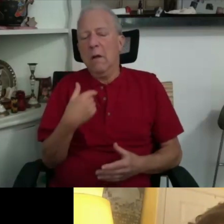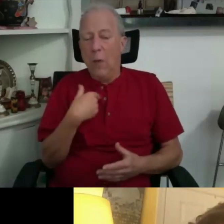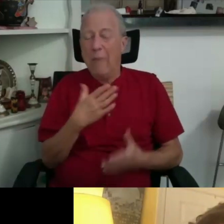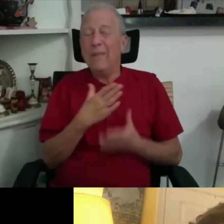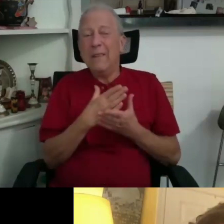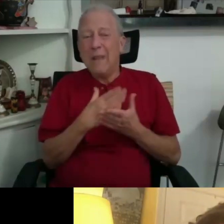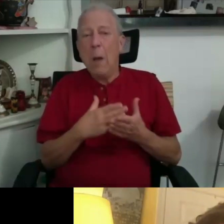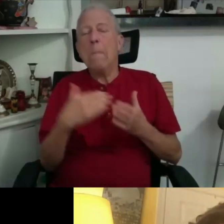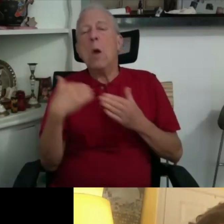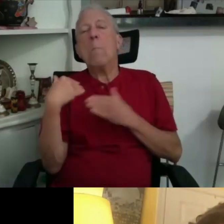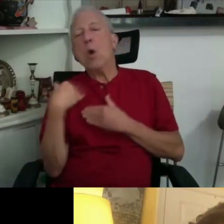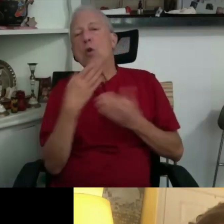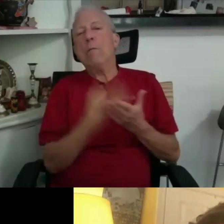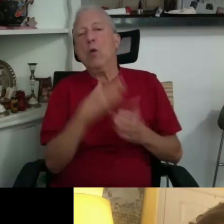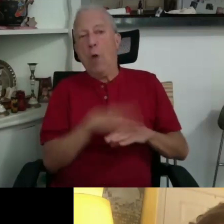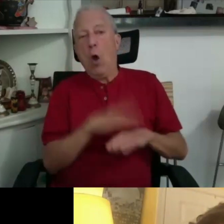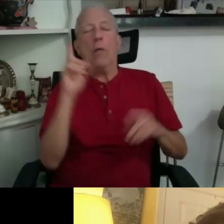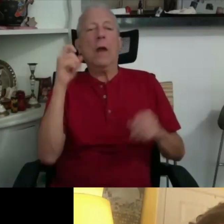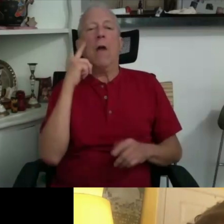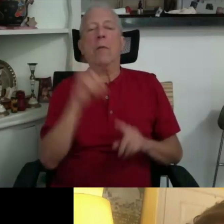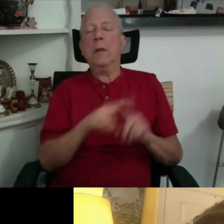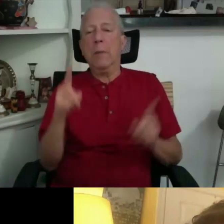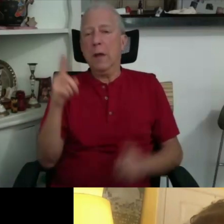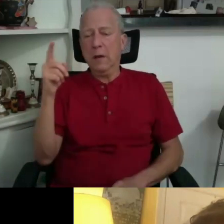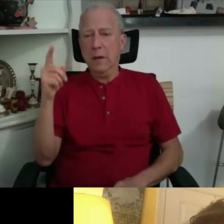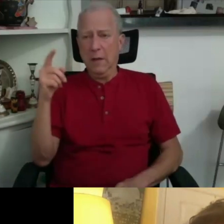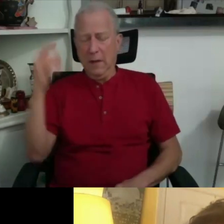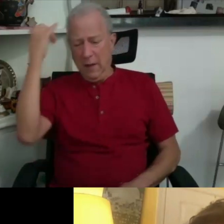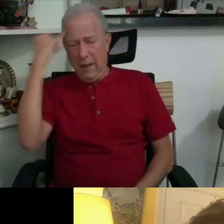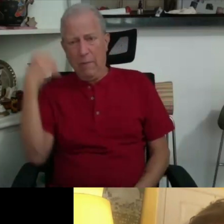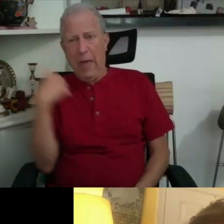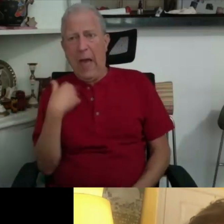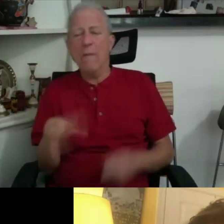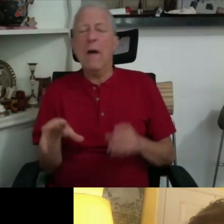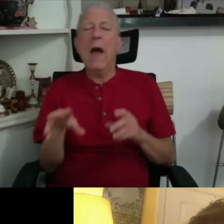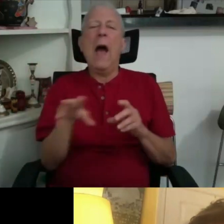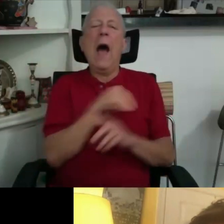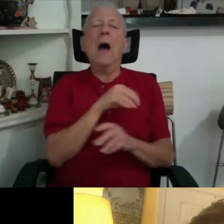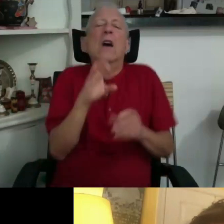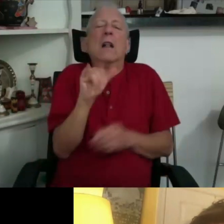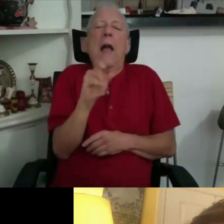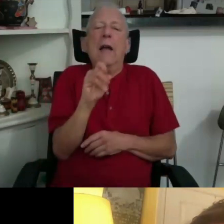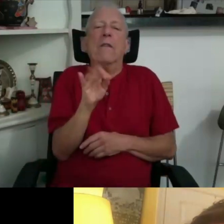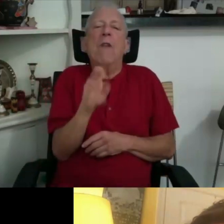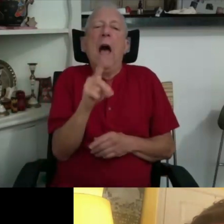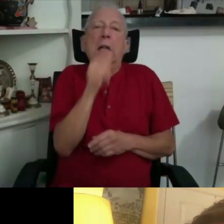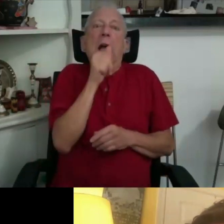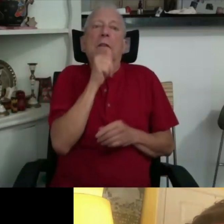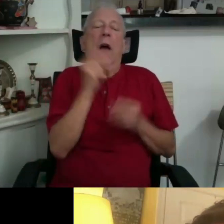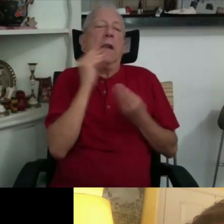government, but if there is classified information that they can't, that they won't disclose,